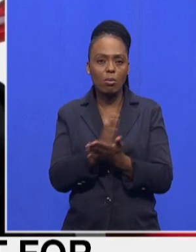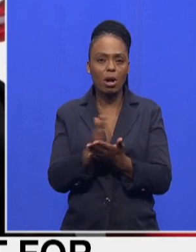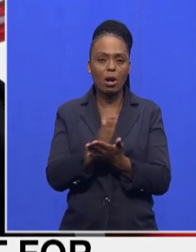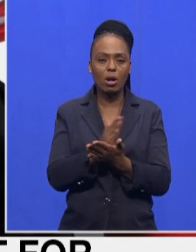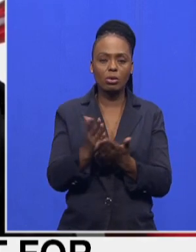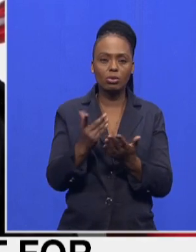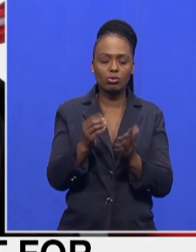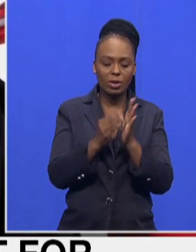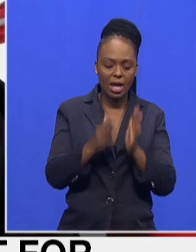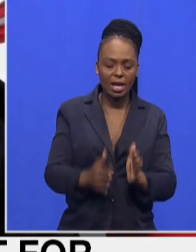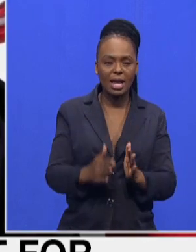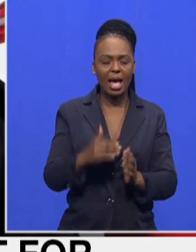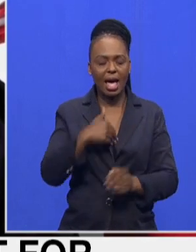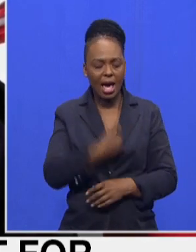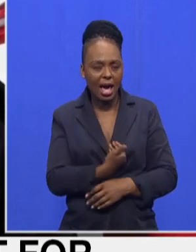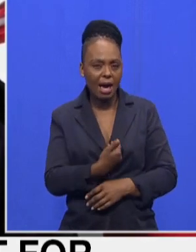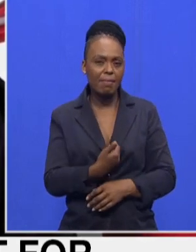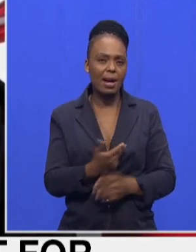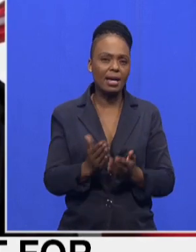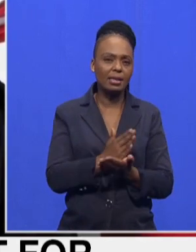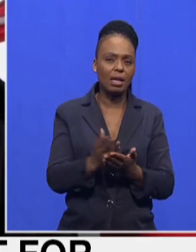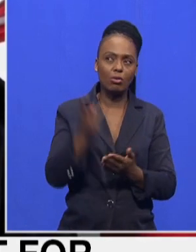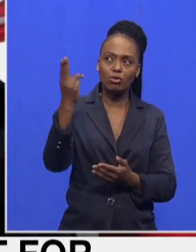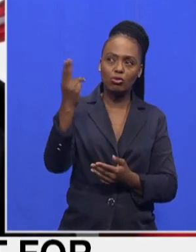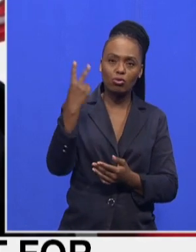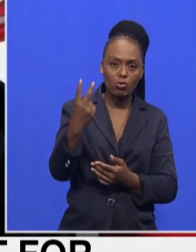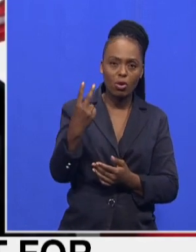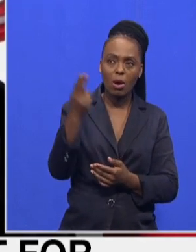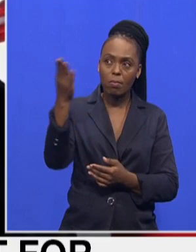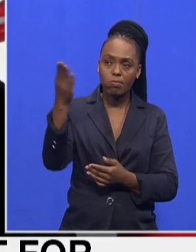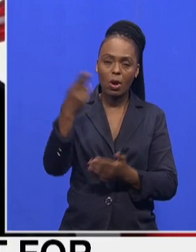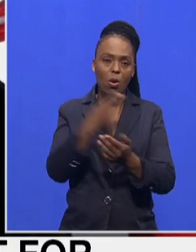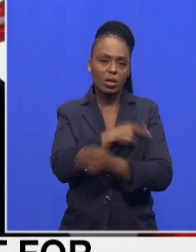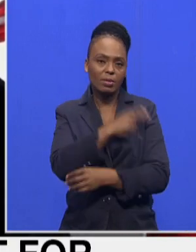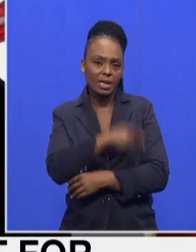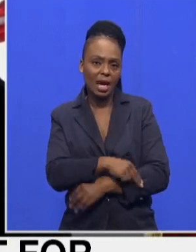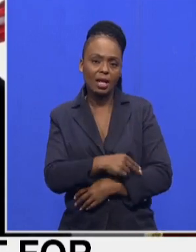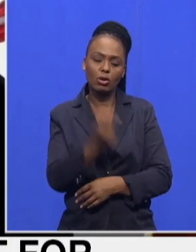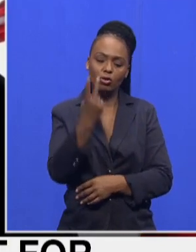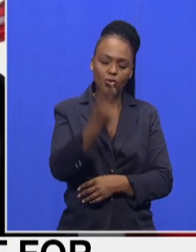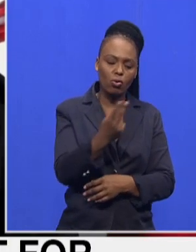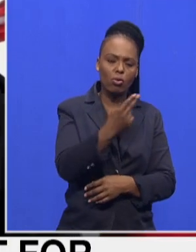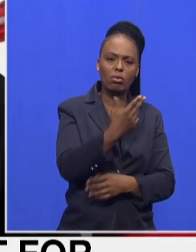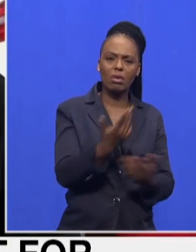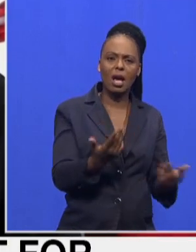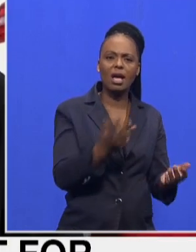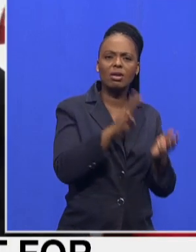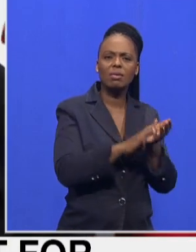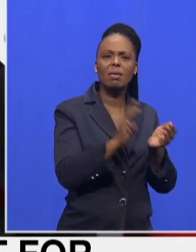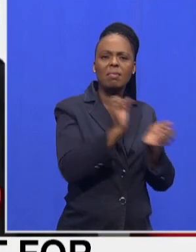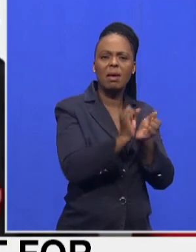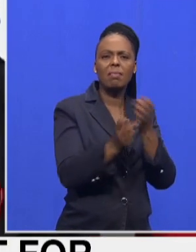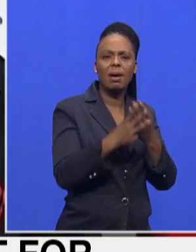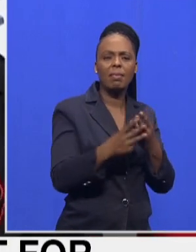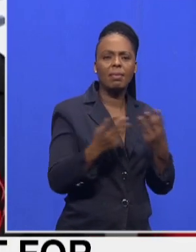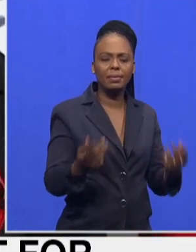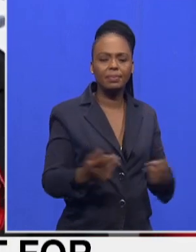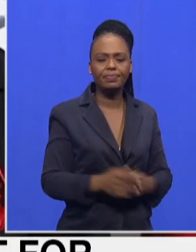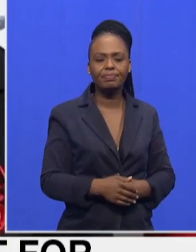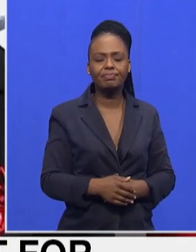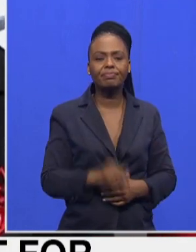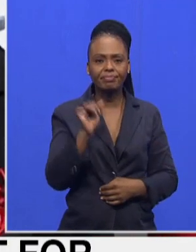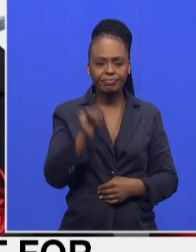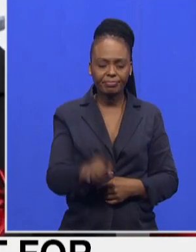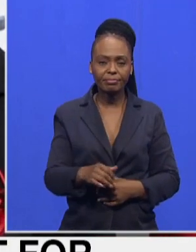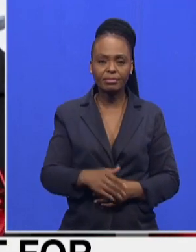students were harmed. 2 students were admitted into hospital, 2 students had to spend the weekend in jail. So yes, that's what we had made, and it was concluded